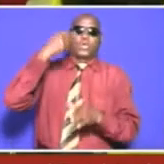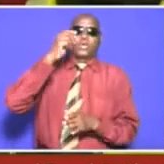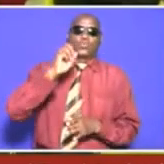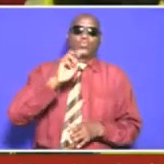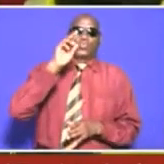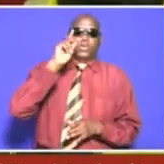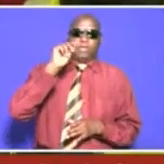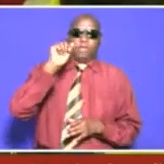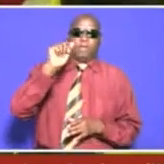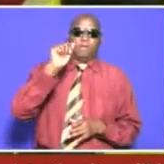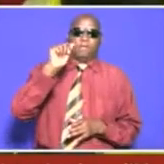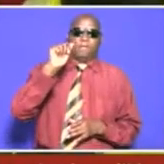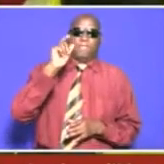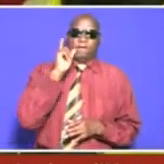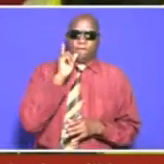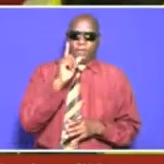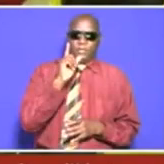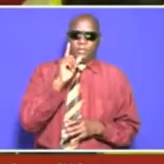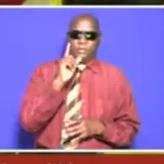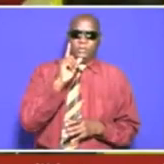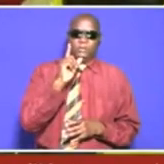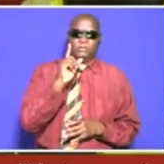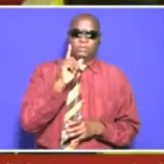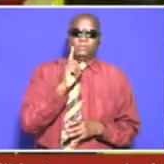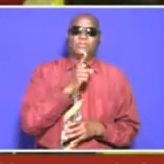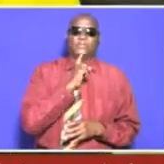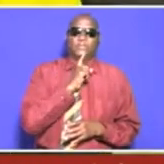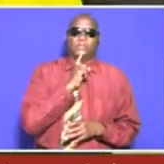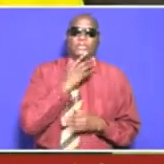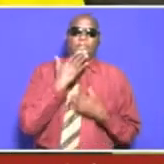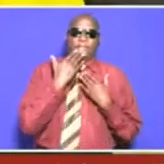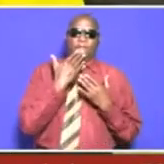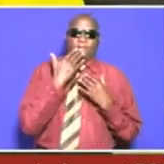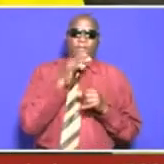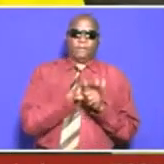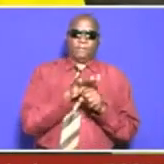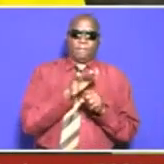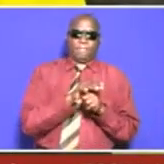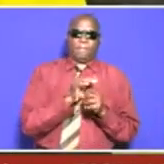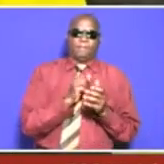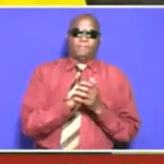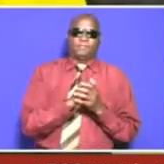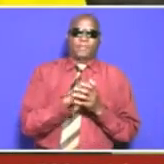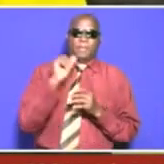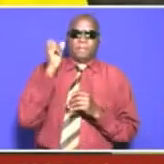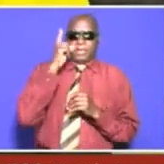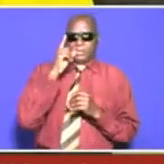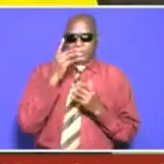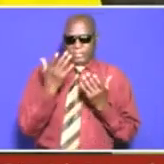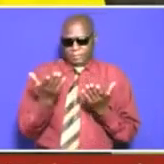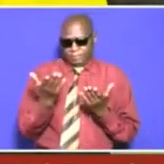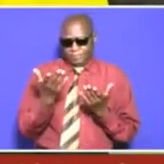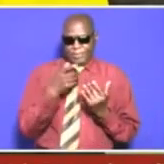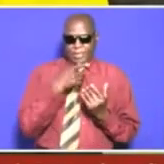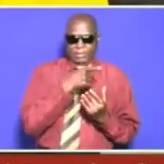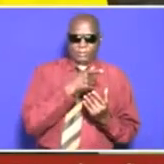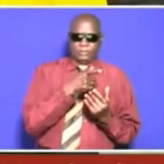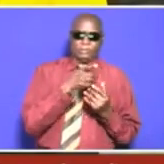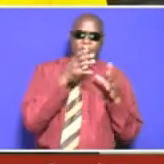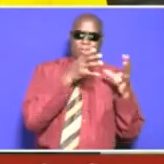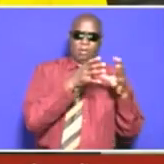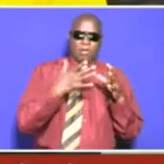UDA. Mimi nataka niseme asante sana. Rais, hii chama yetu ni chama ya